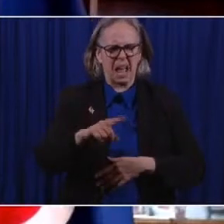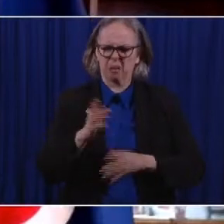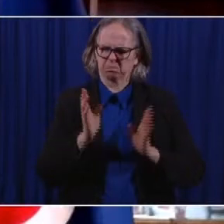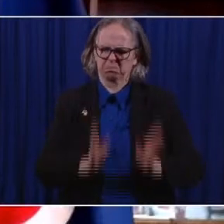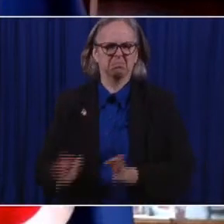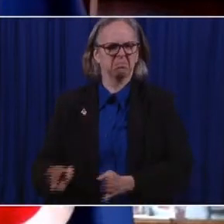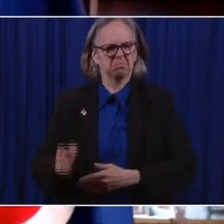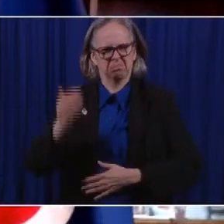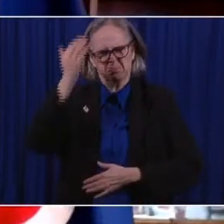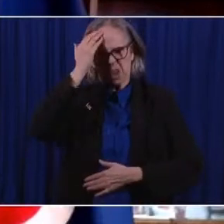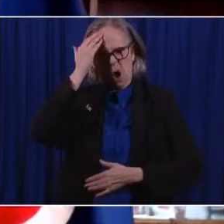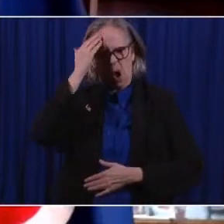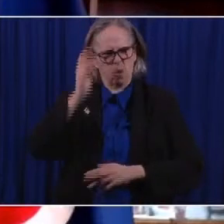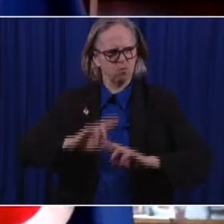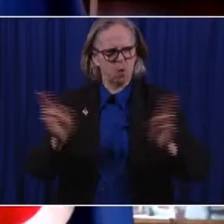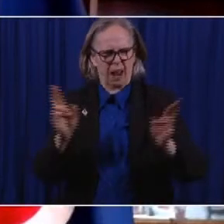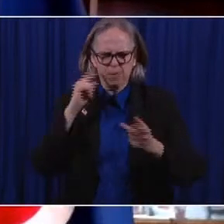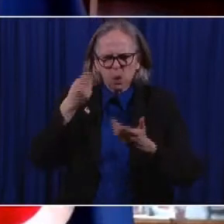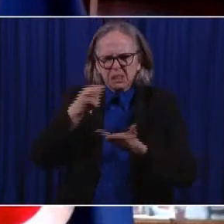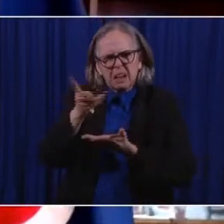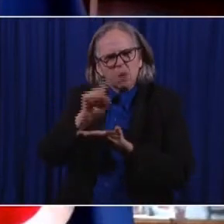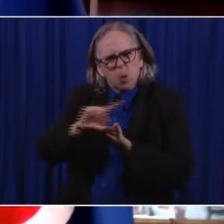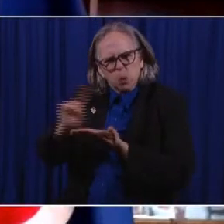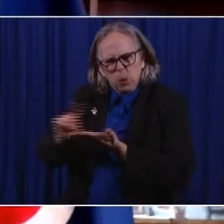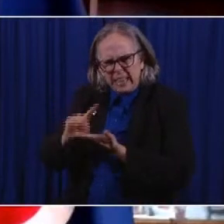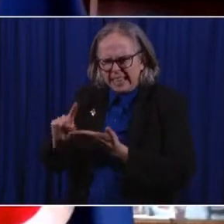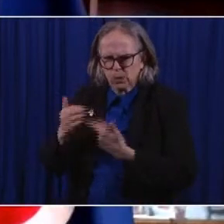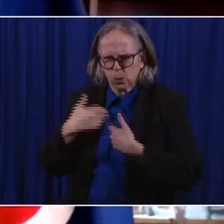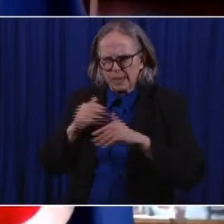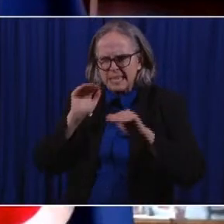to reiterate that. I said that during our last news conference, and